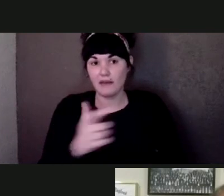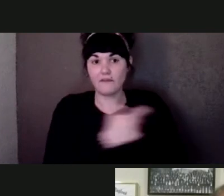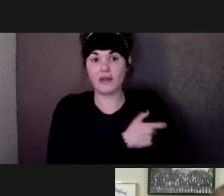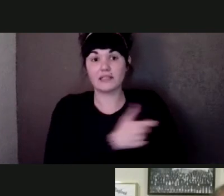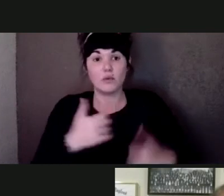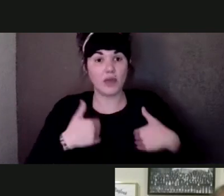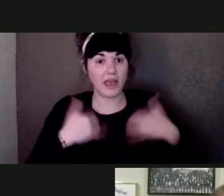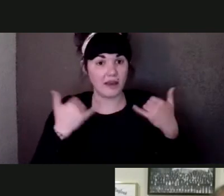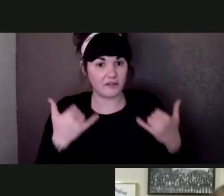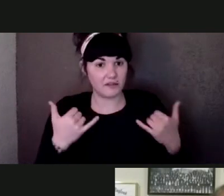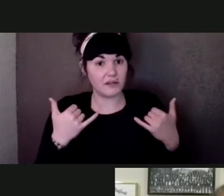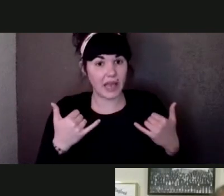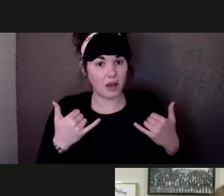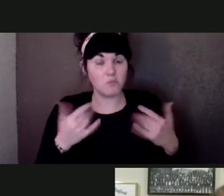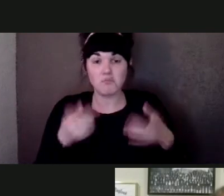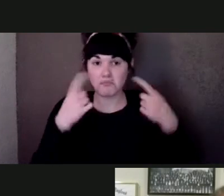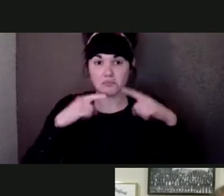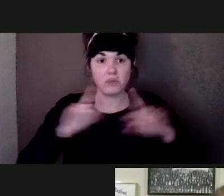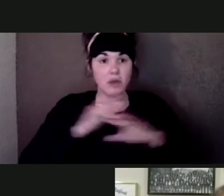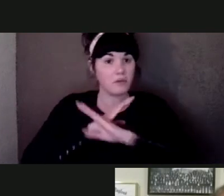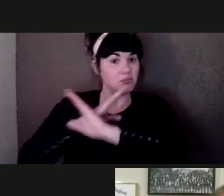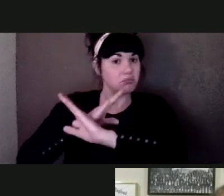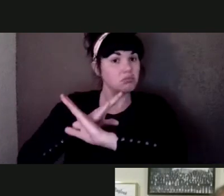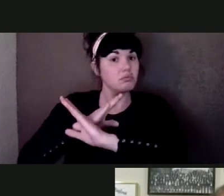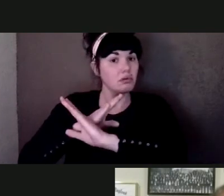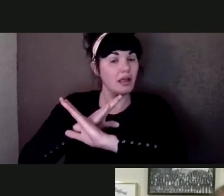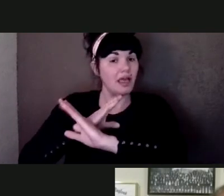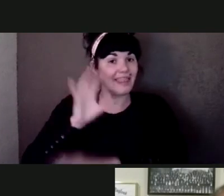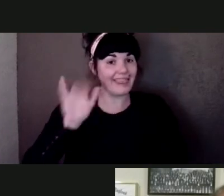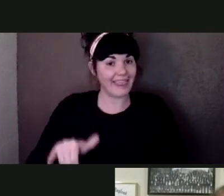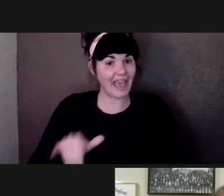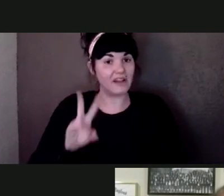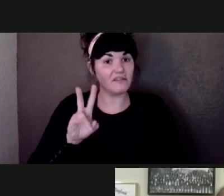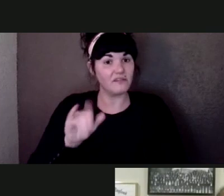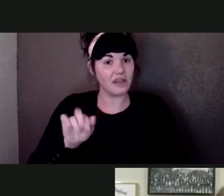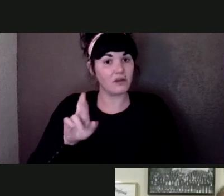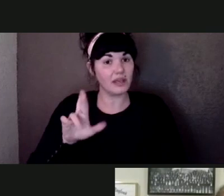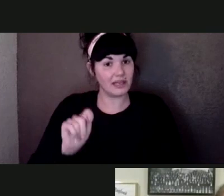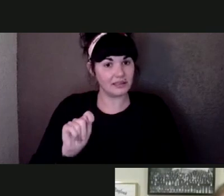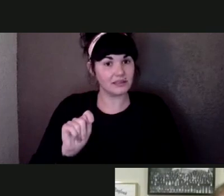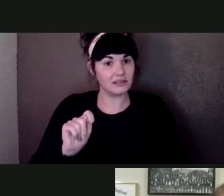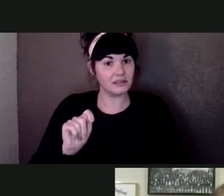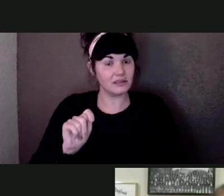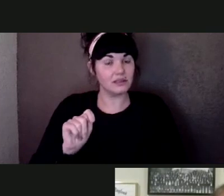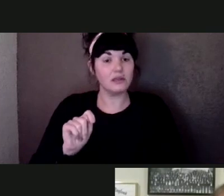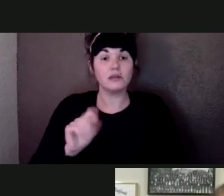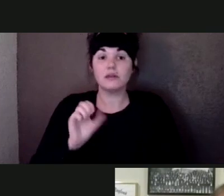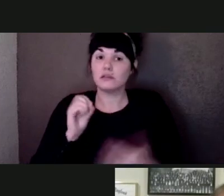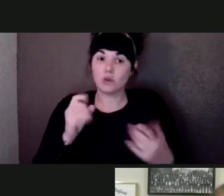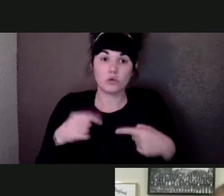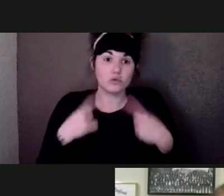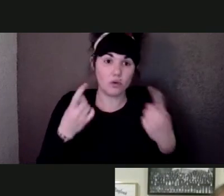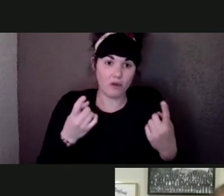efficacy against, uh, that particular variant. So, um, yeah, so far, that's what we know.